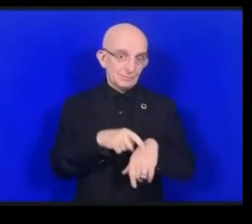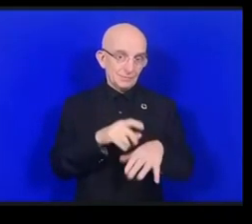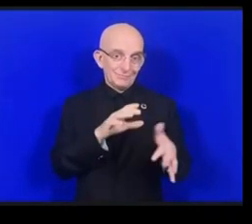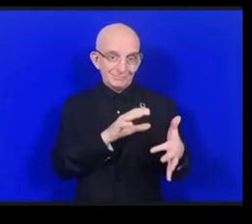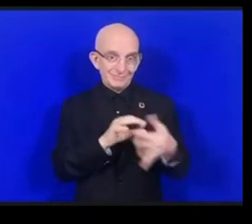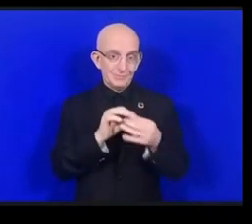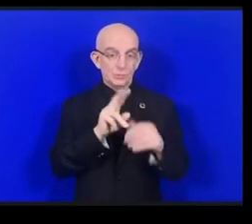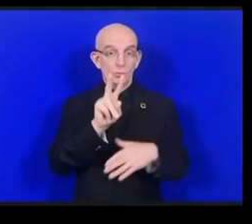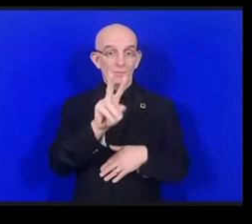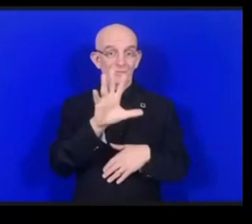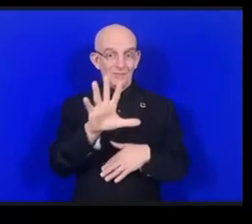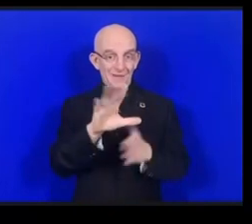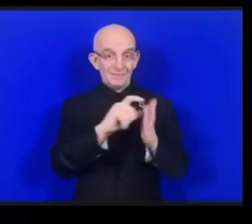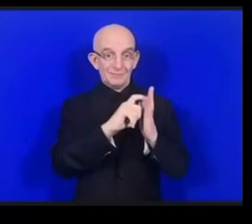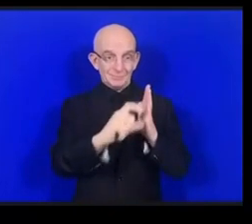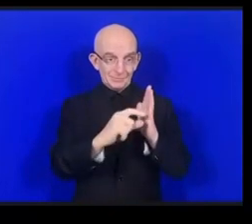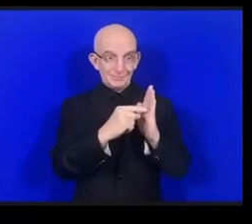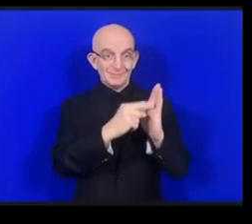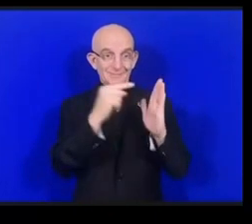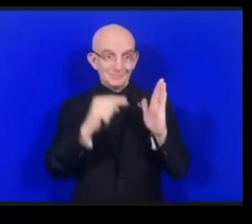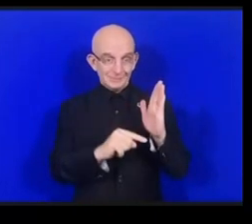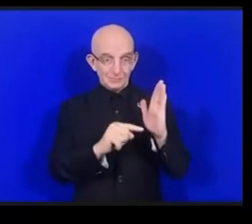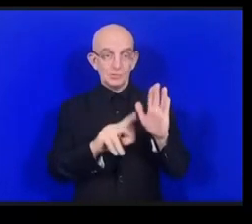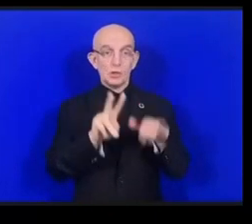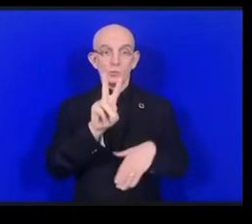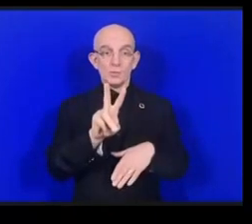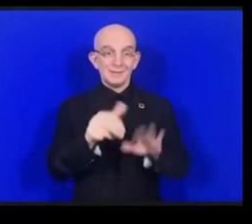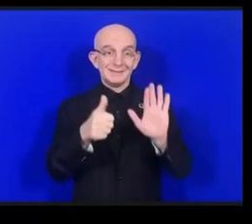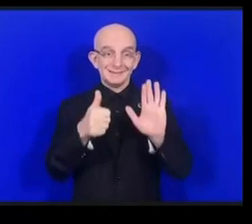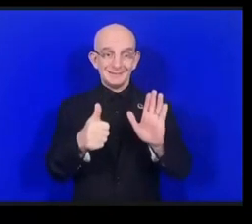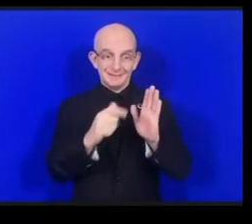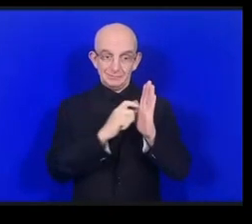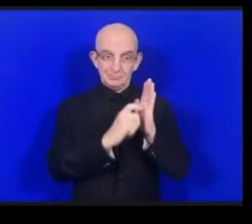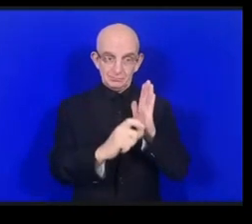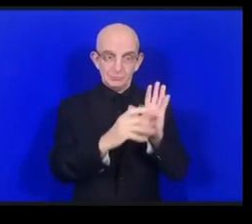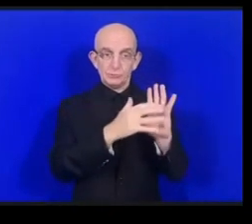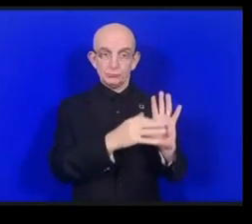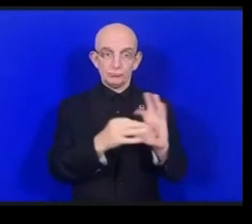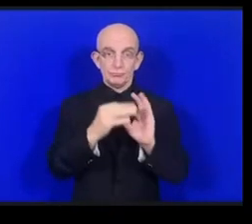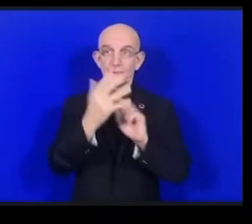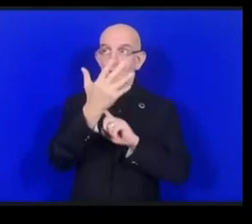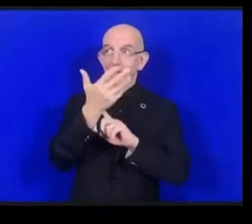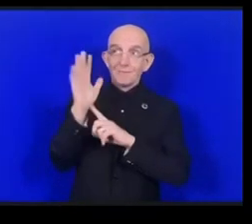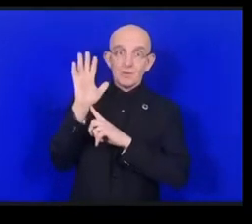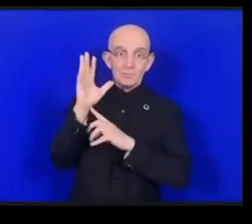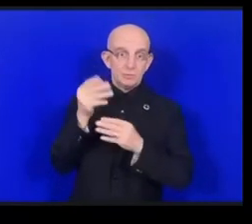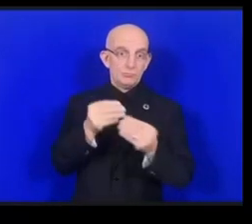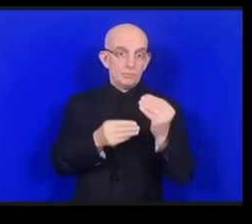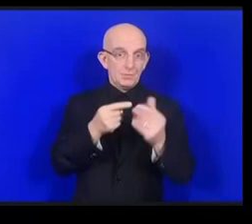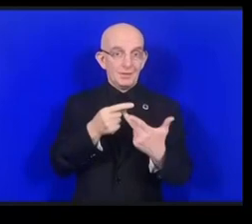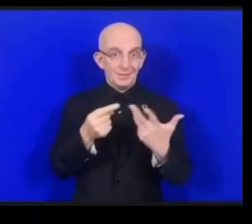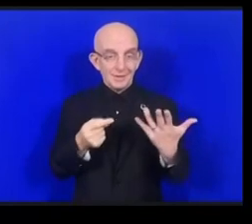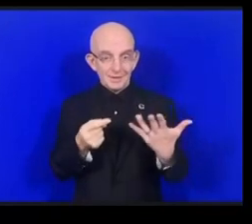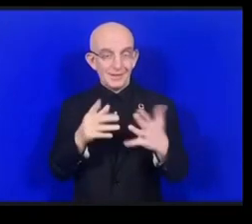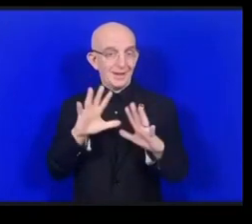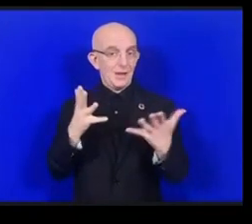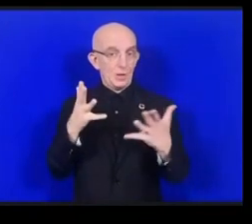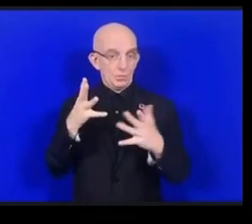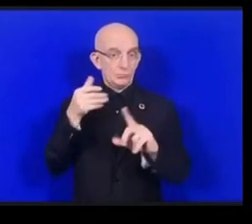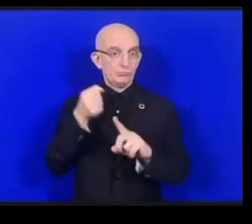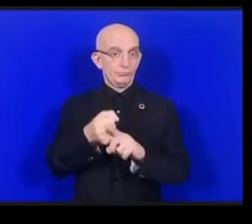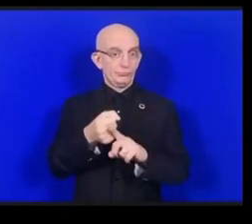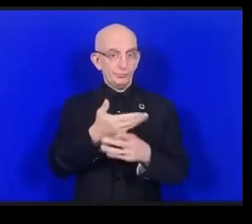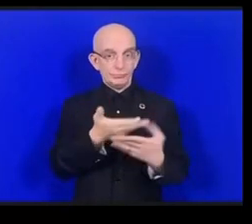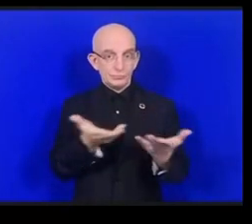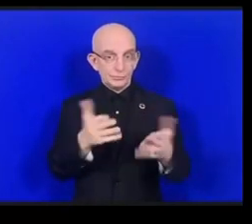been adopted right I think only four weeks ago so and with that said I would like to call uh the